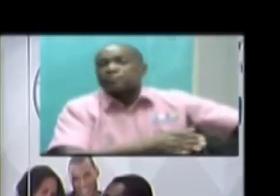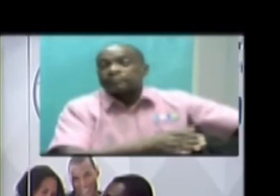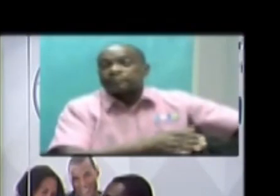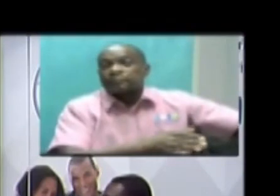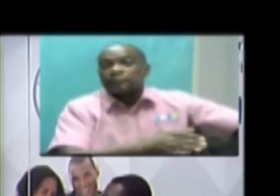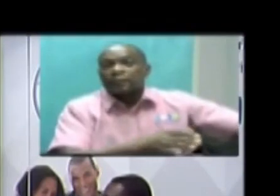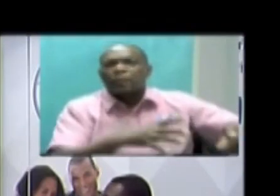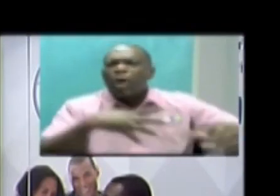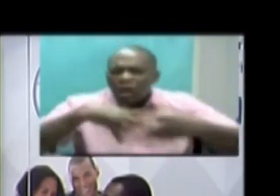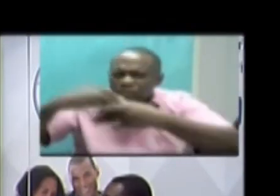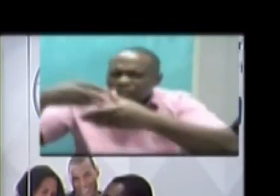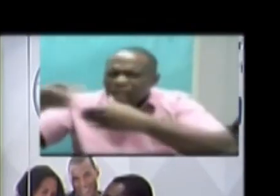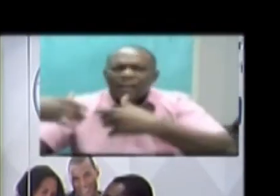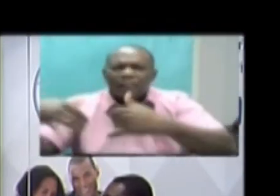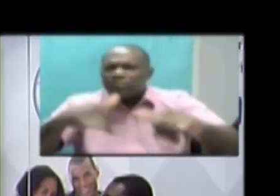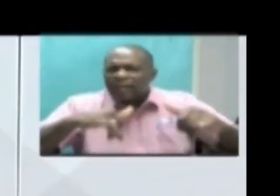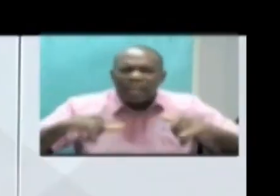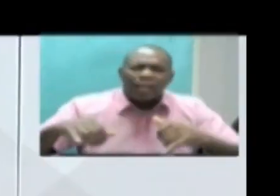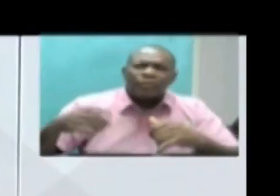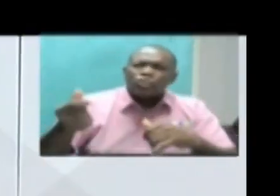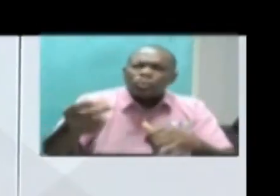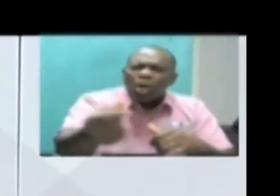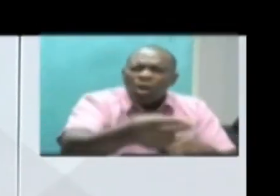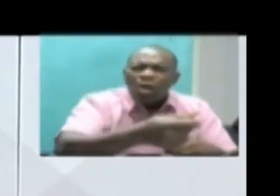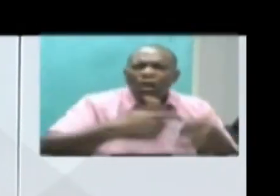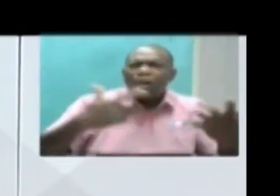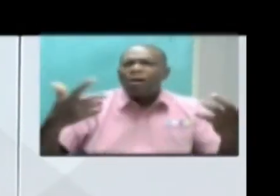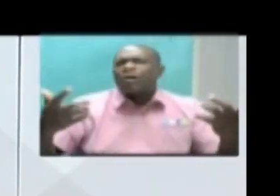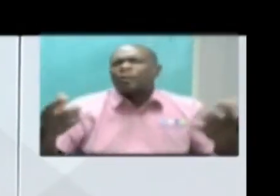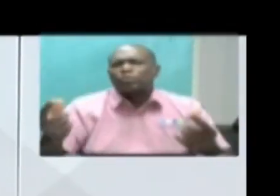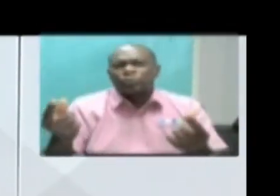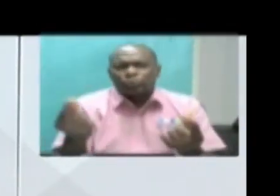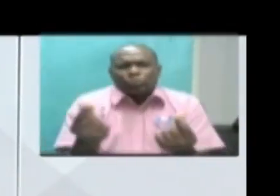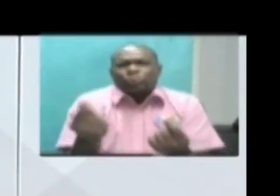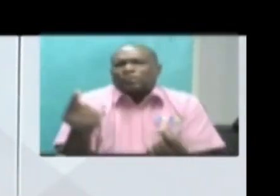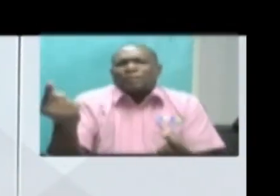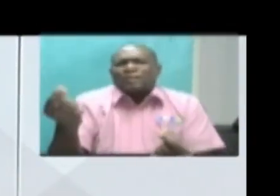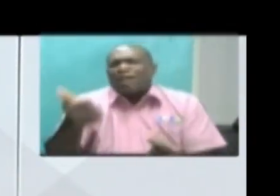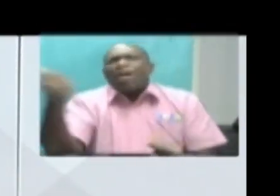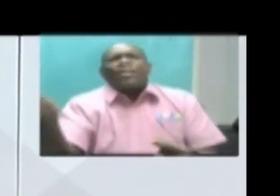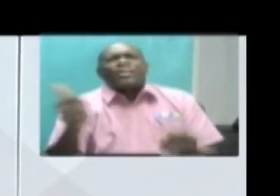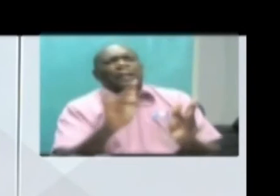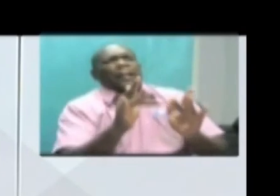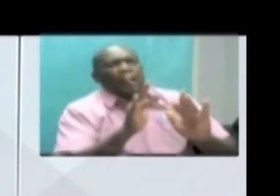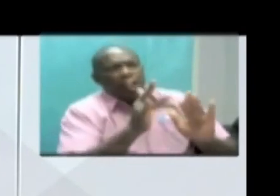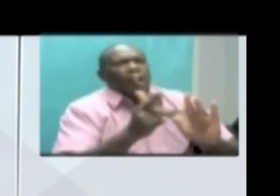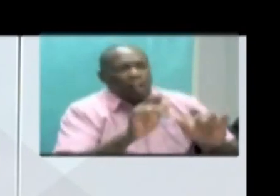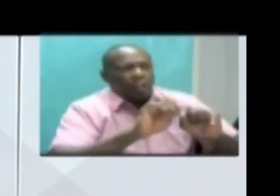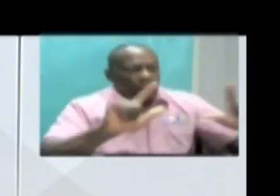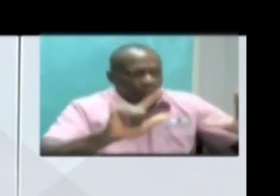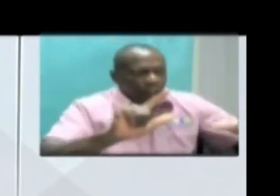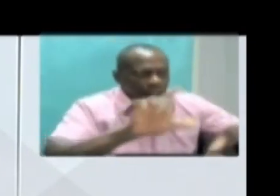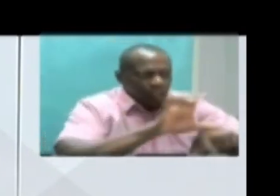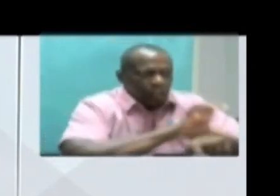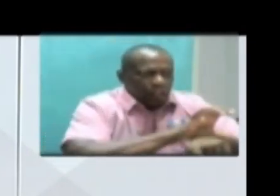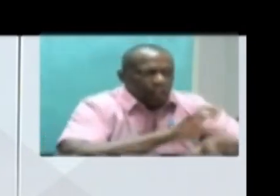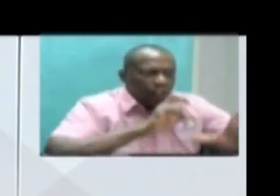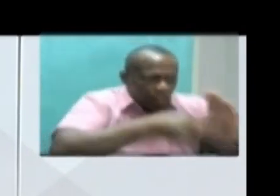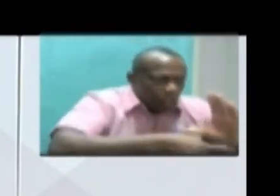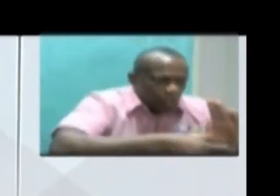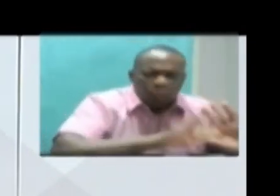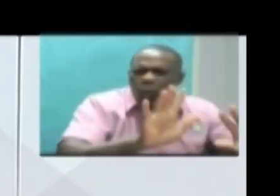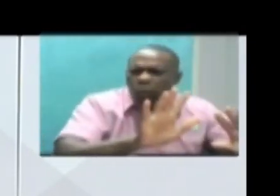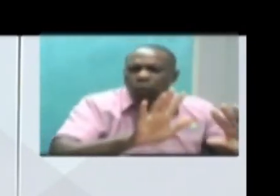yeah. You know, do yeah. something other than being behind the screen. And you would realize that the app is no longer the problem,